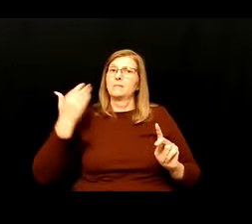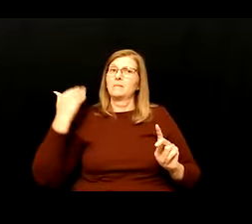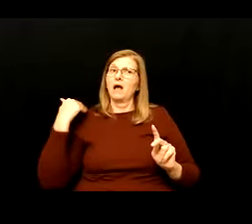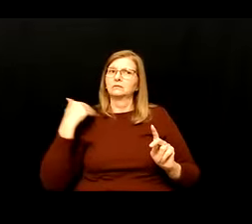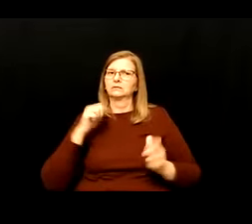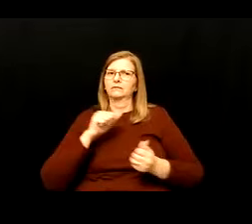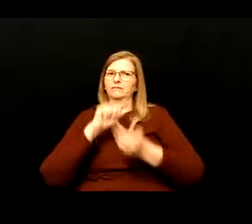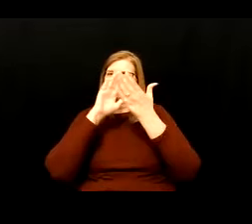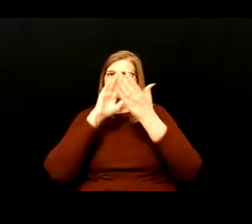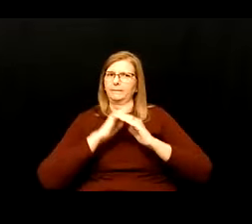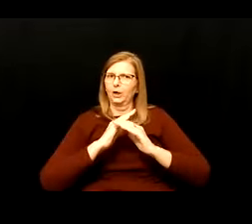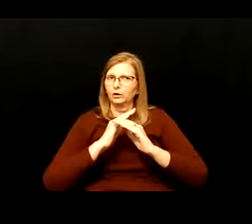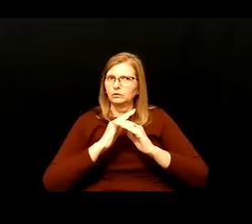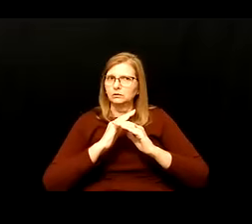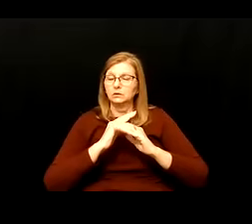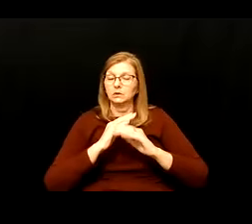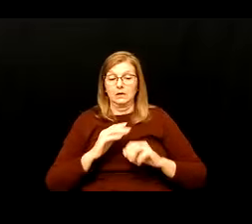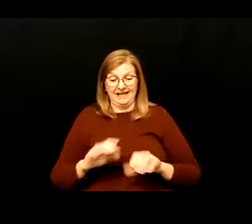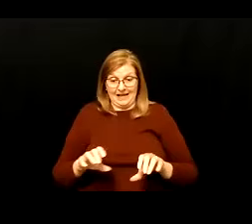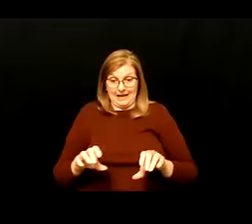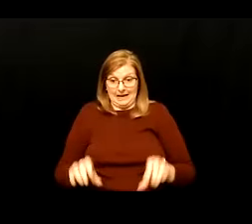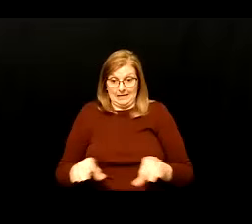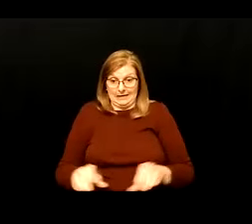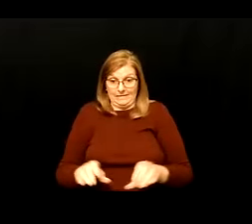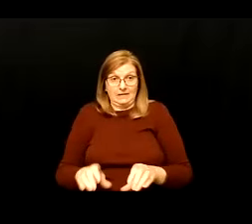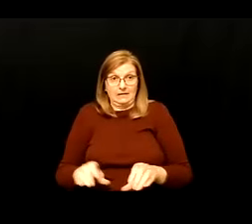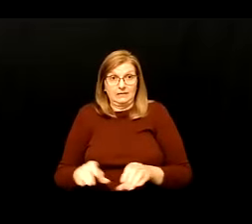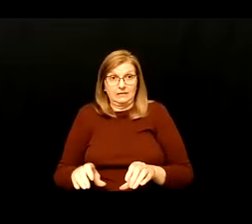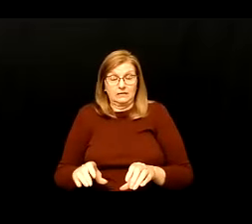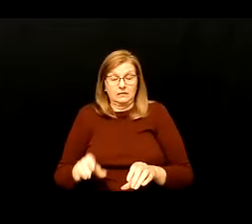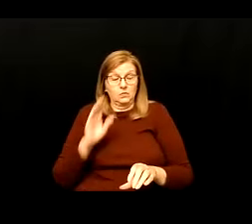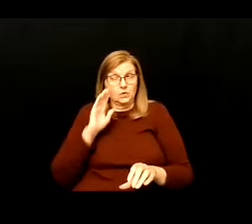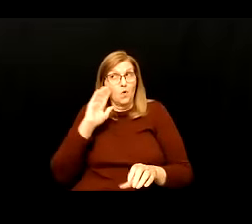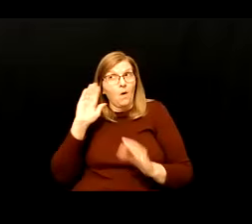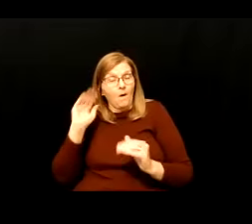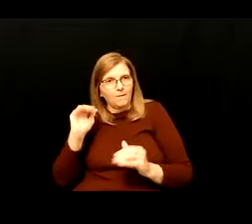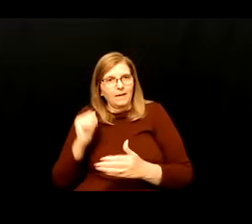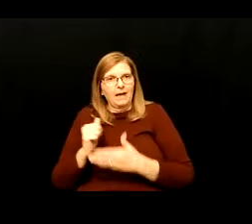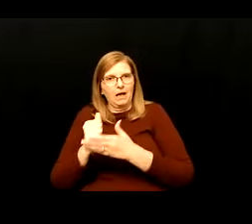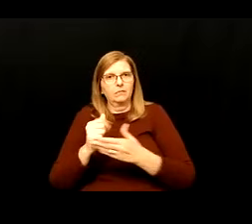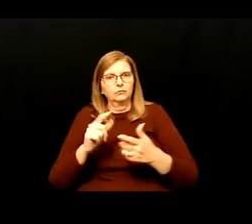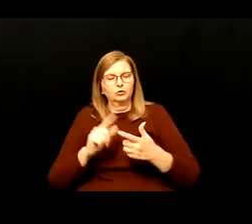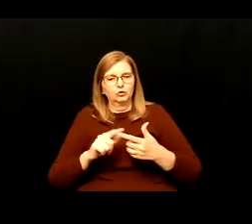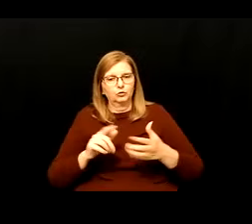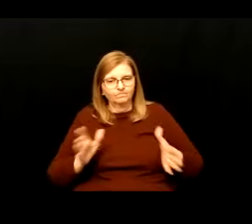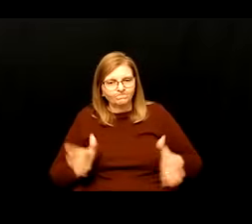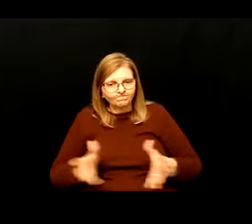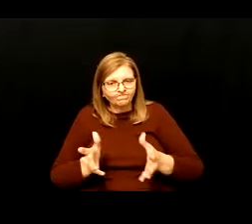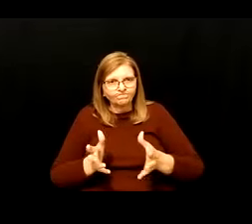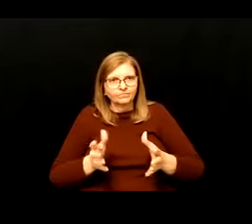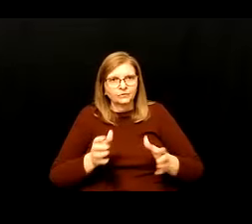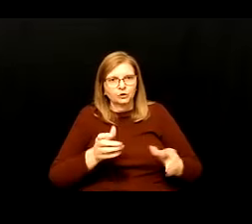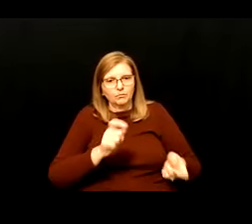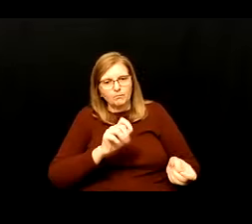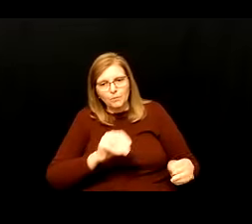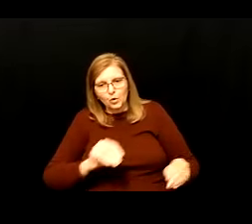barriers. The activities, we hope, help facilitate that movement from that school